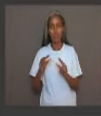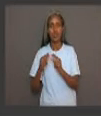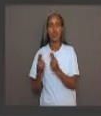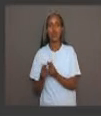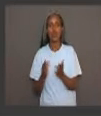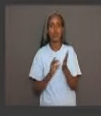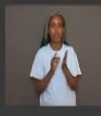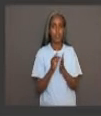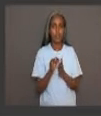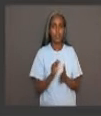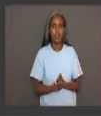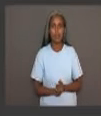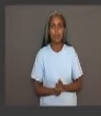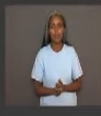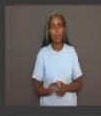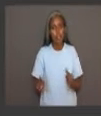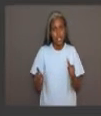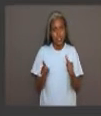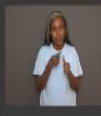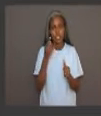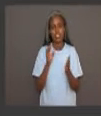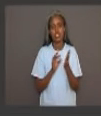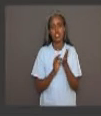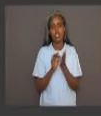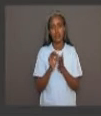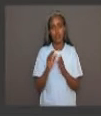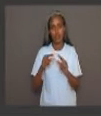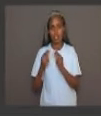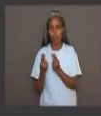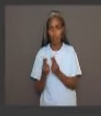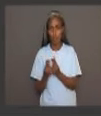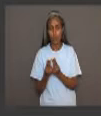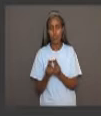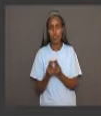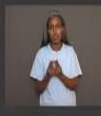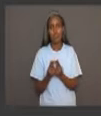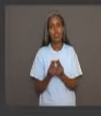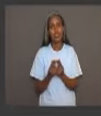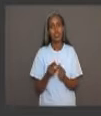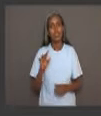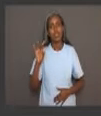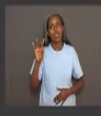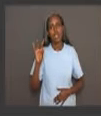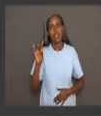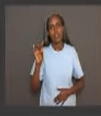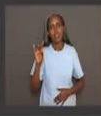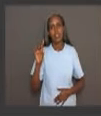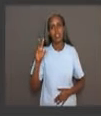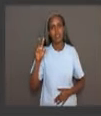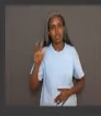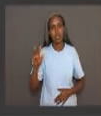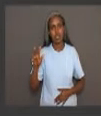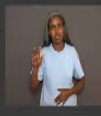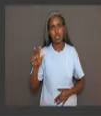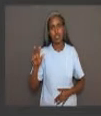numbers. The first number of the group is 8,